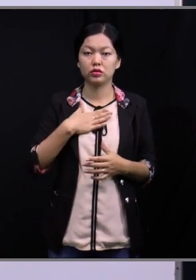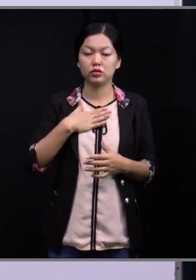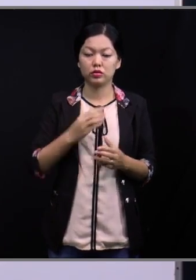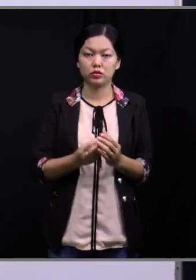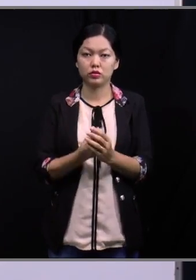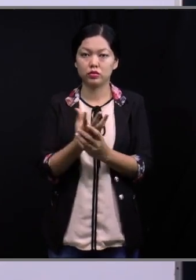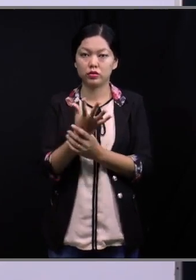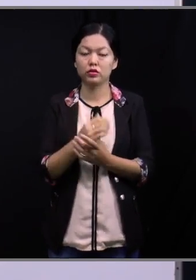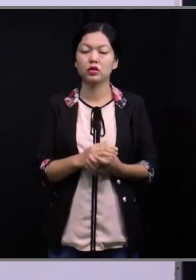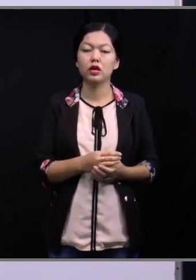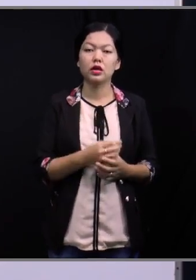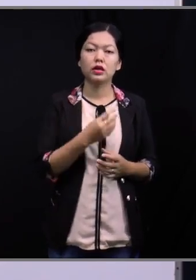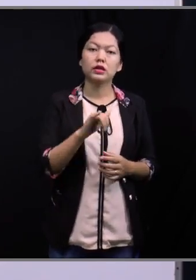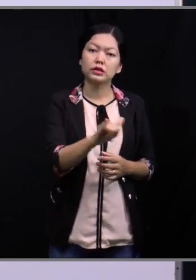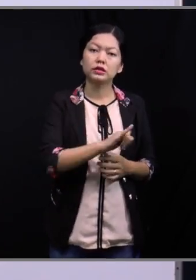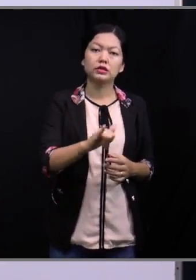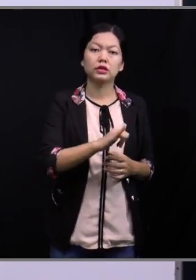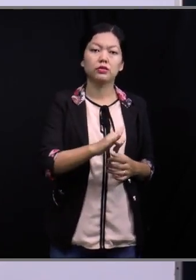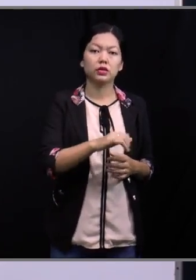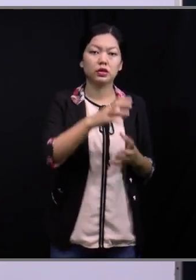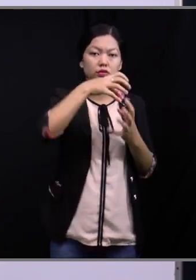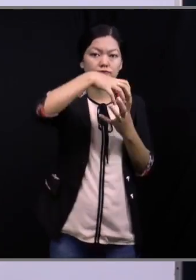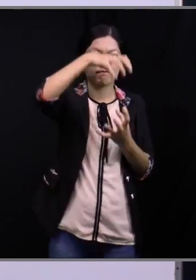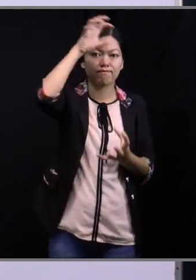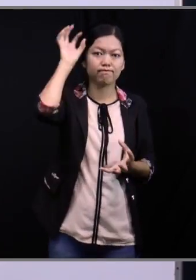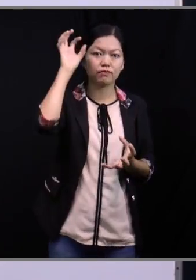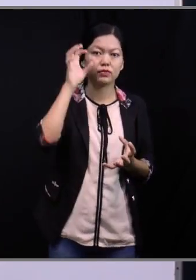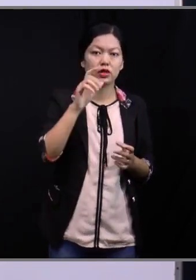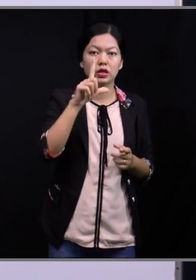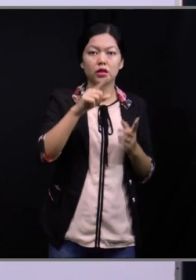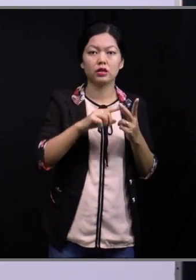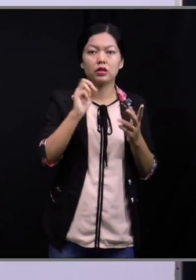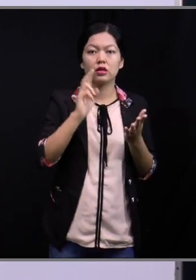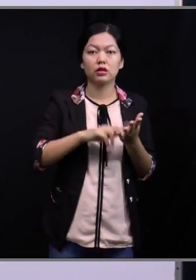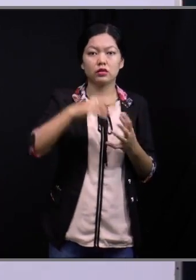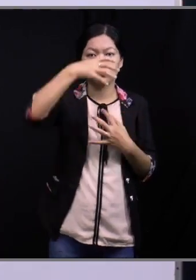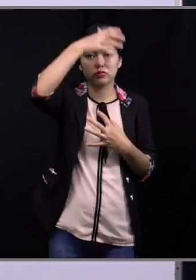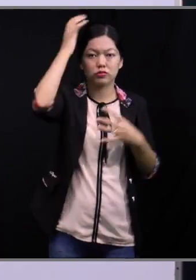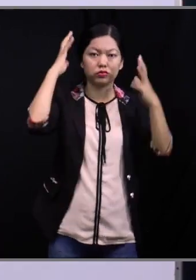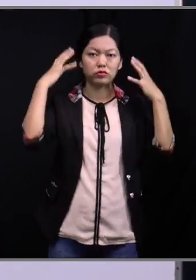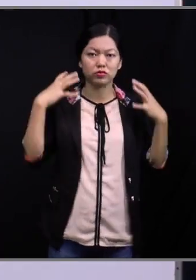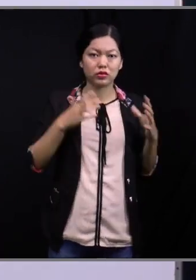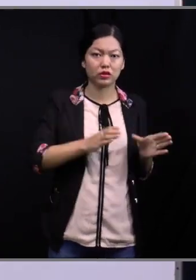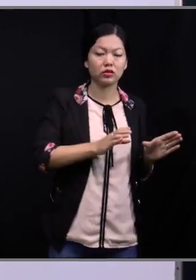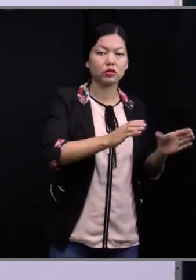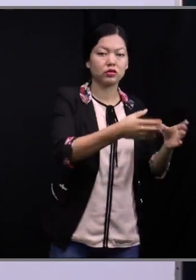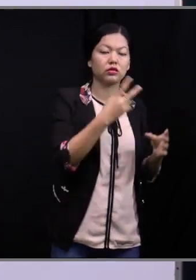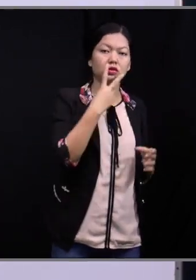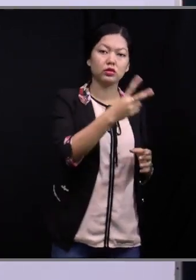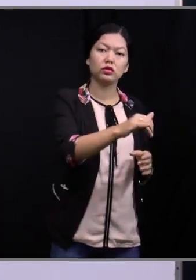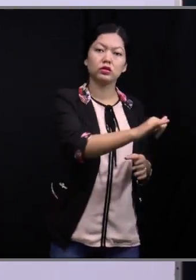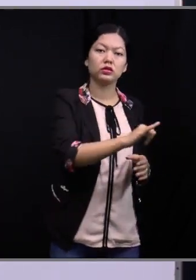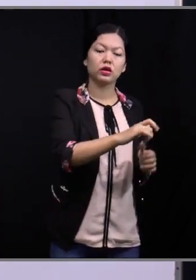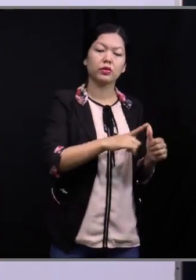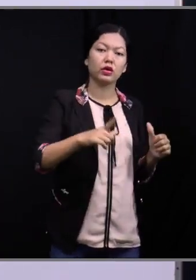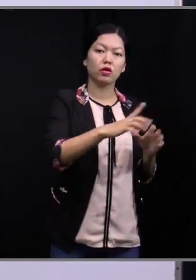look like one another. So also a tiger. So species consists of groups of individuals which interbreed among themselves and which have